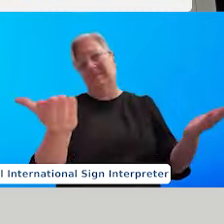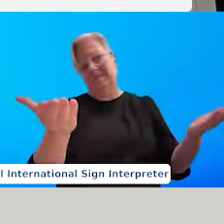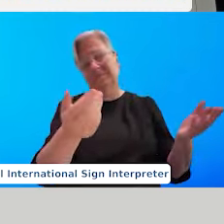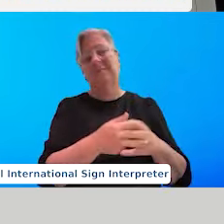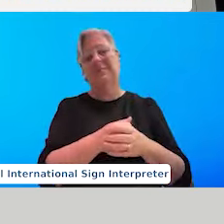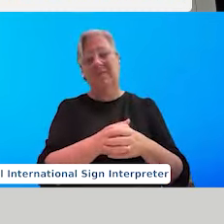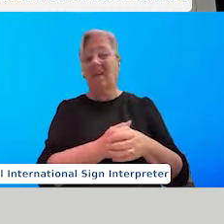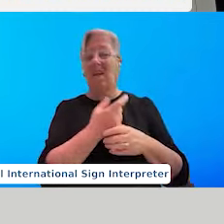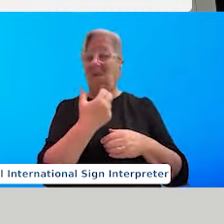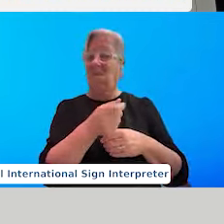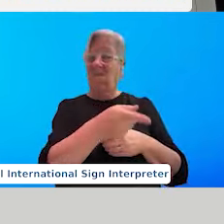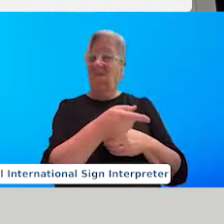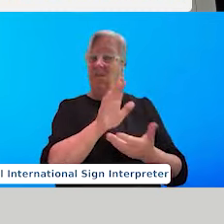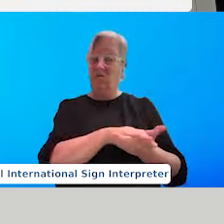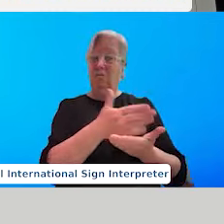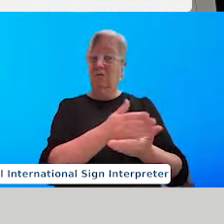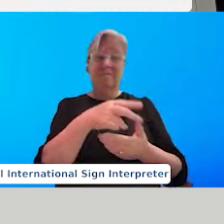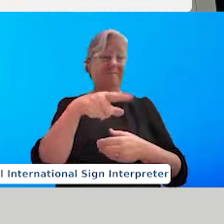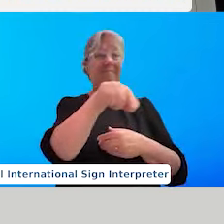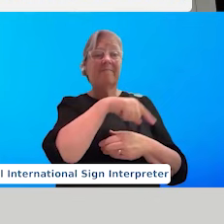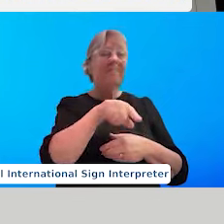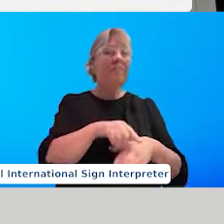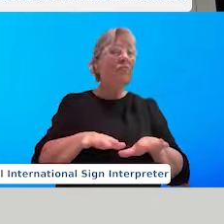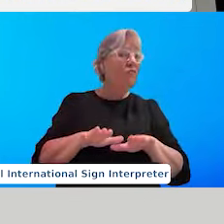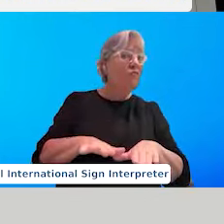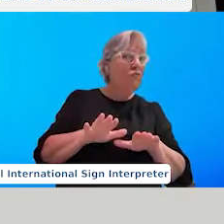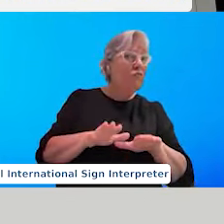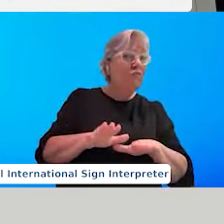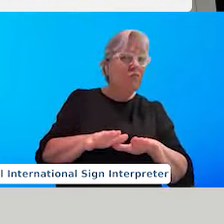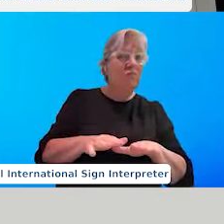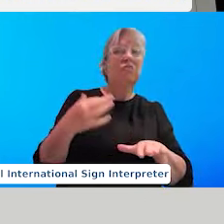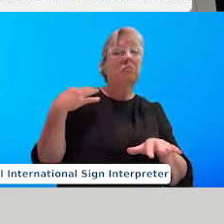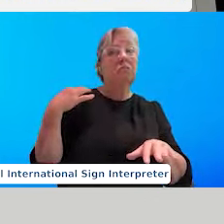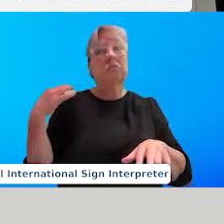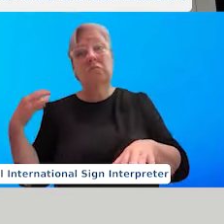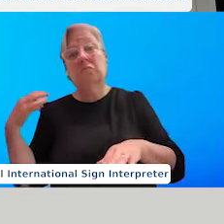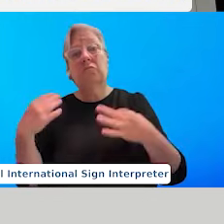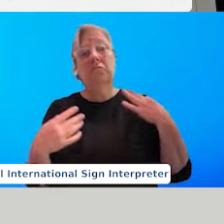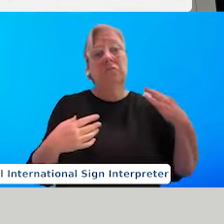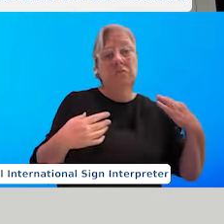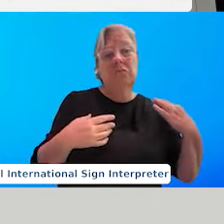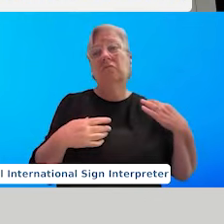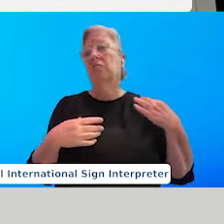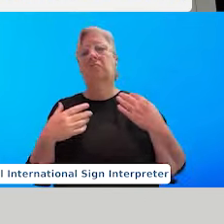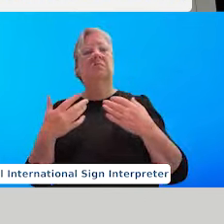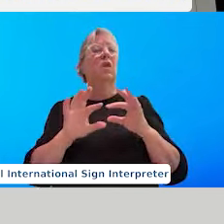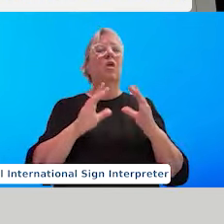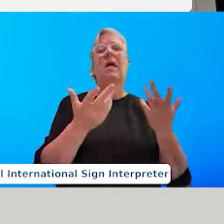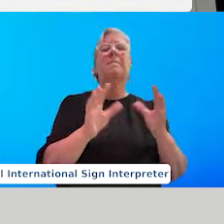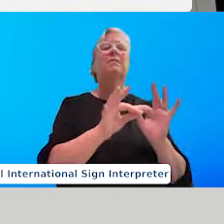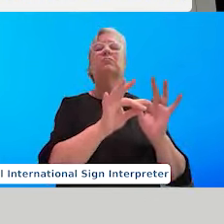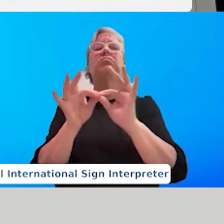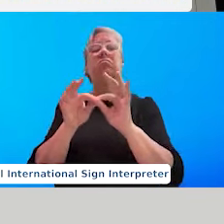can come to, of course, they need to be registered, right? And we have a set of the sign language interpreter who